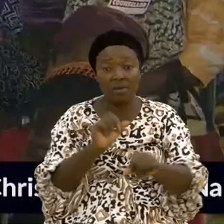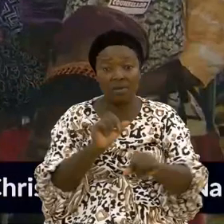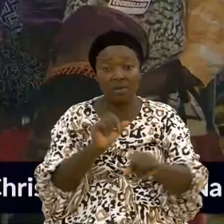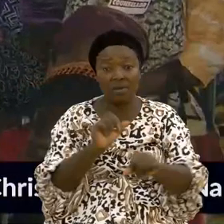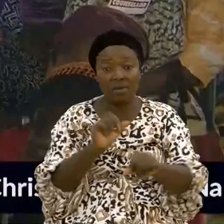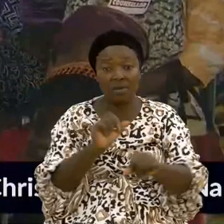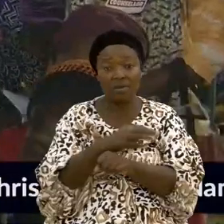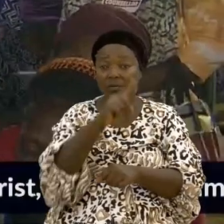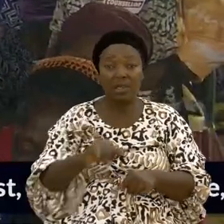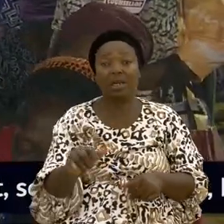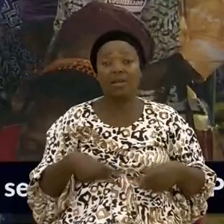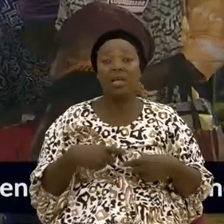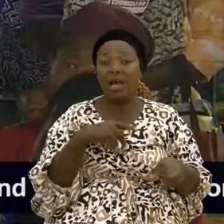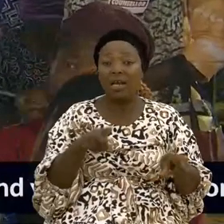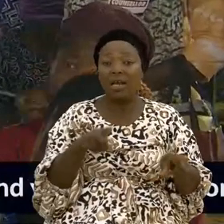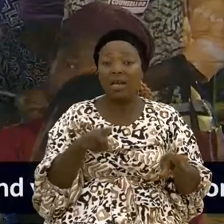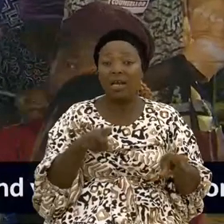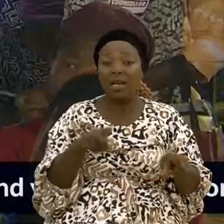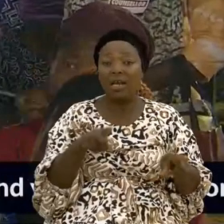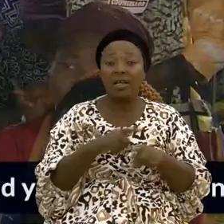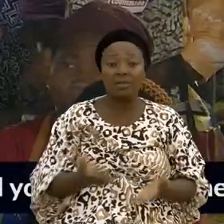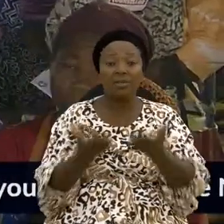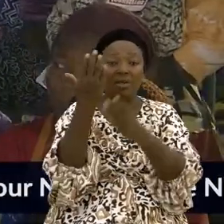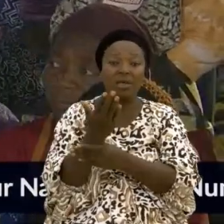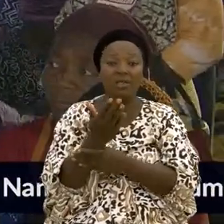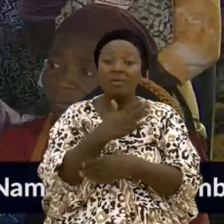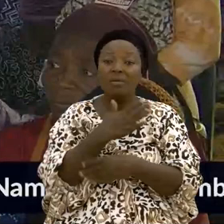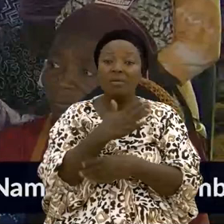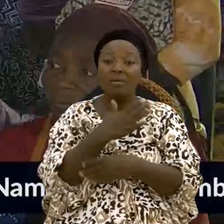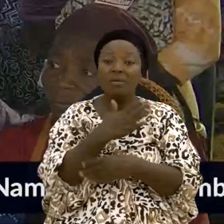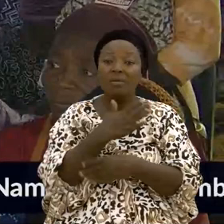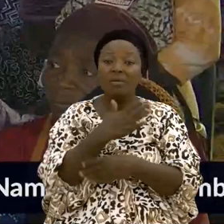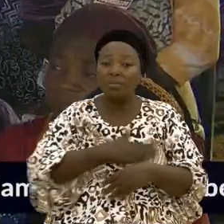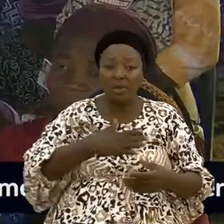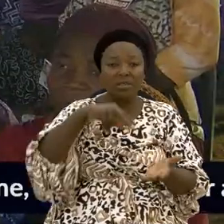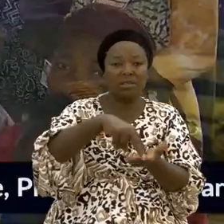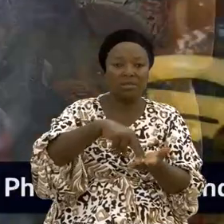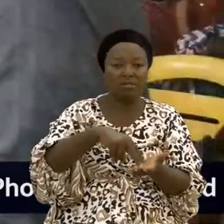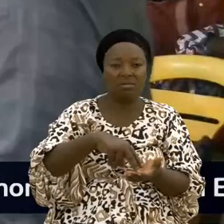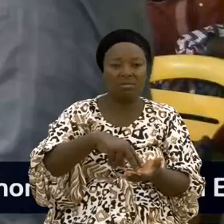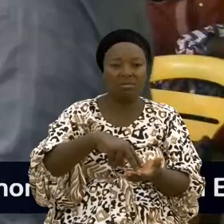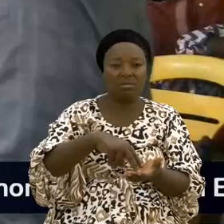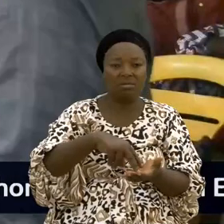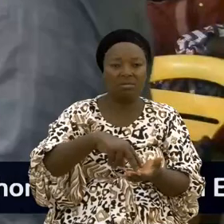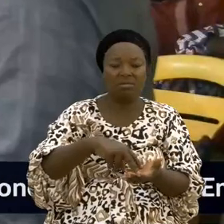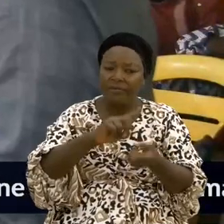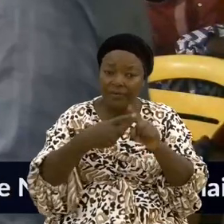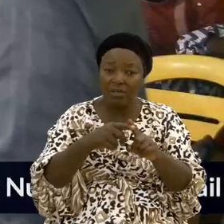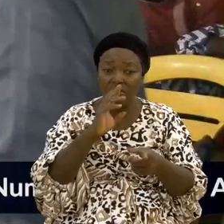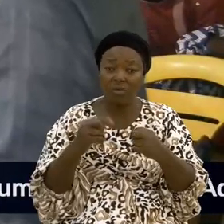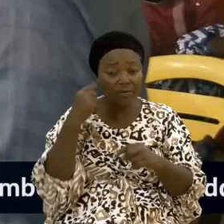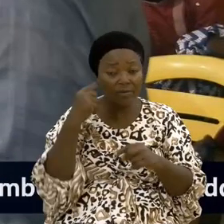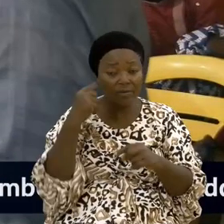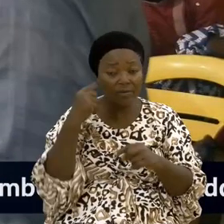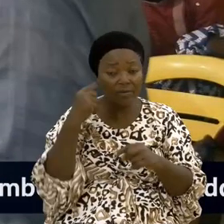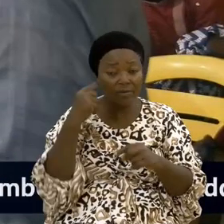eternal life. And as you raise up your hand, please stand up. Friend, you're coming for the first time. Good for